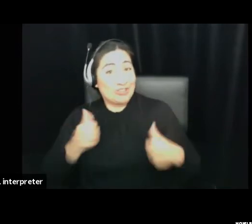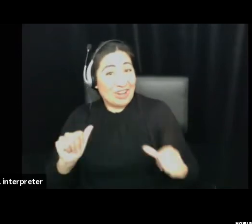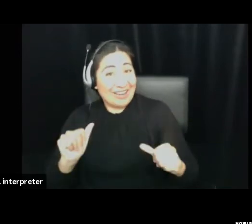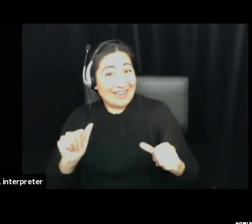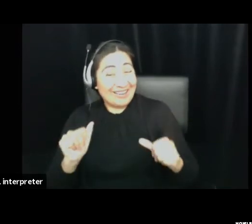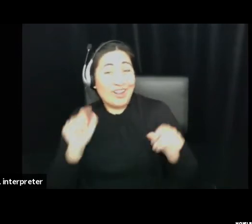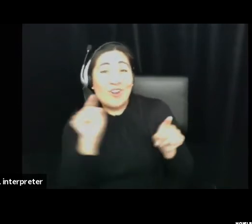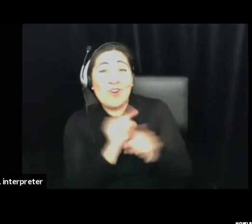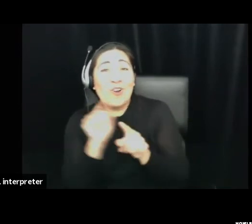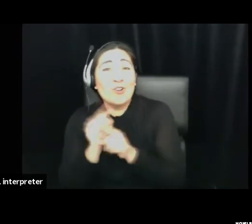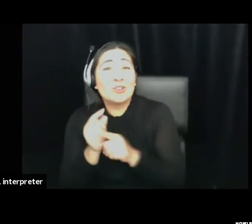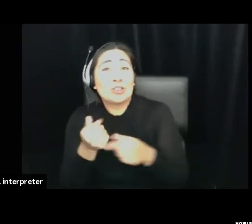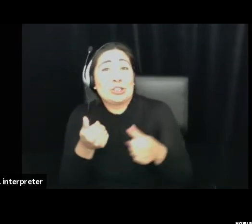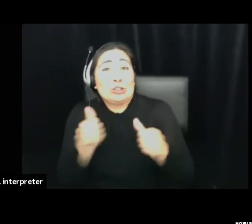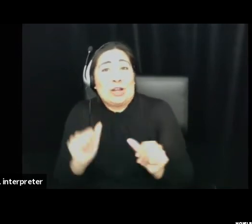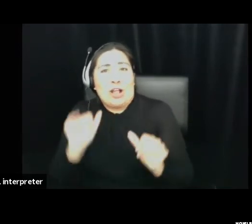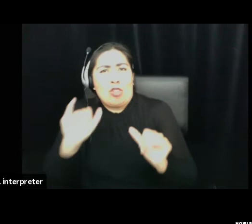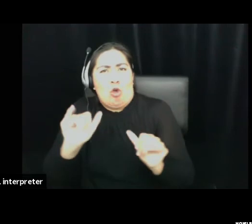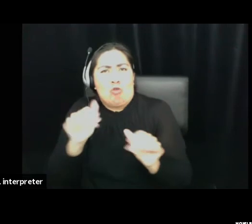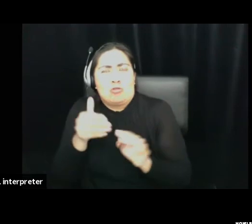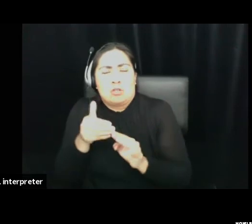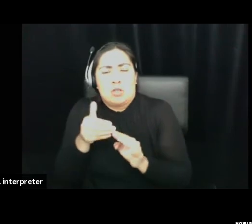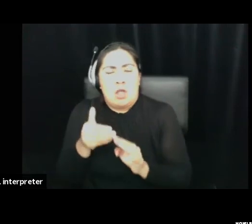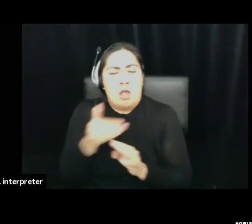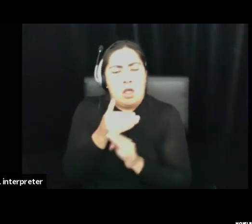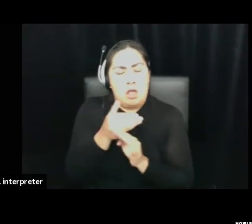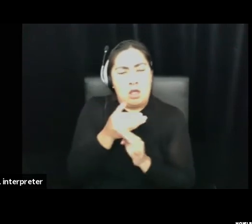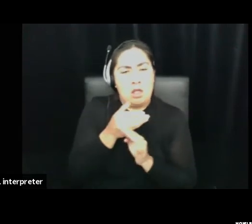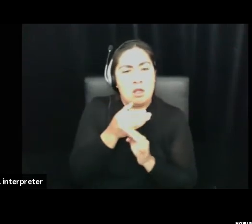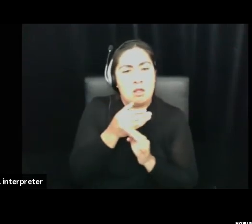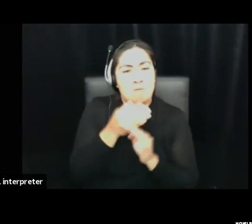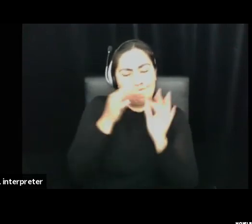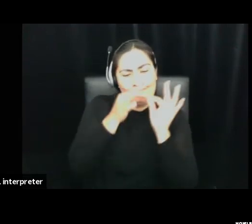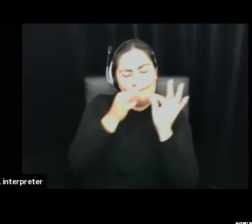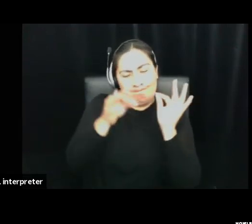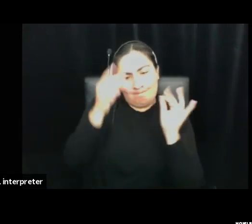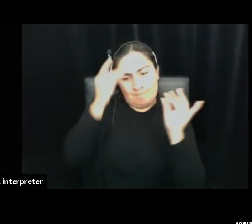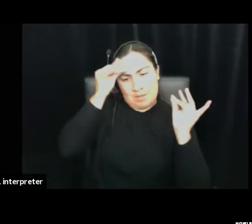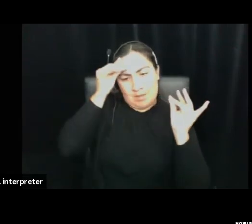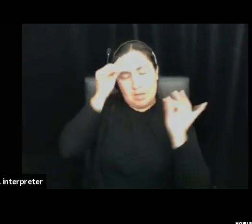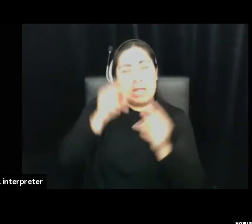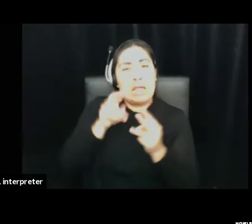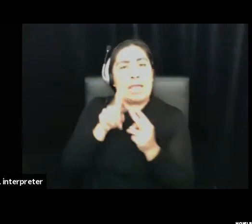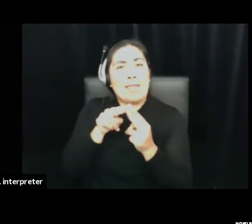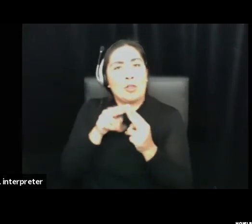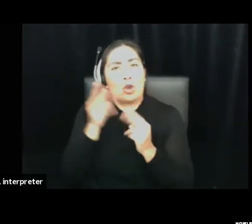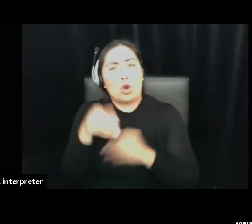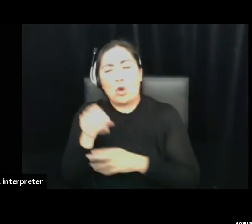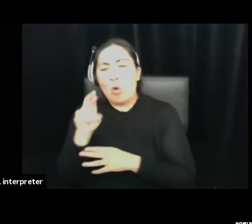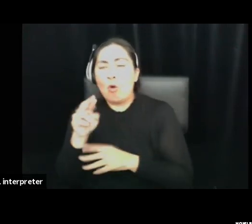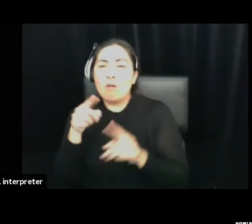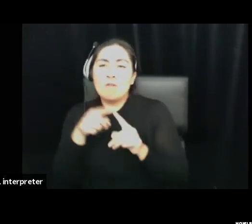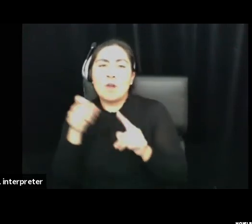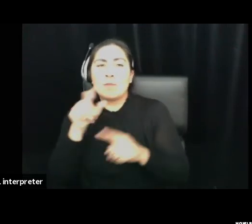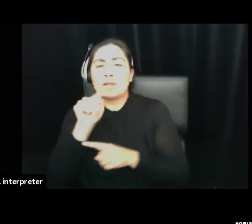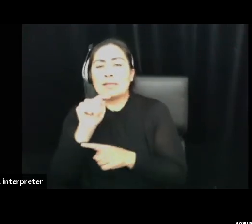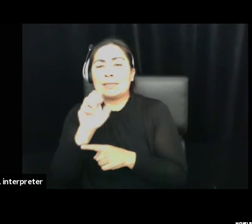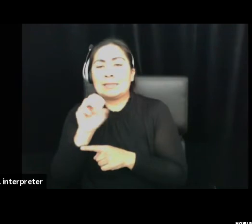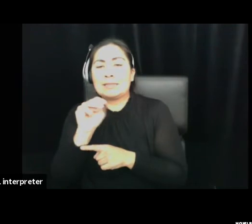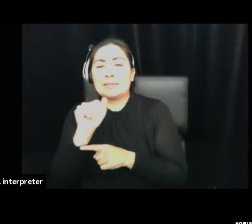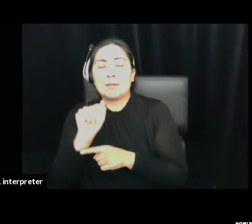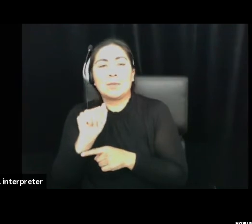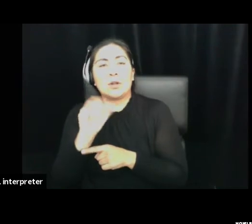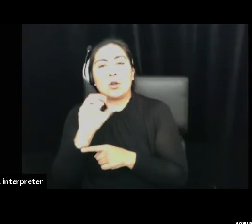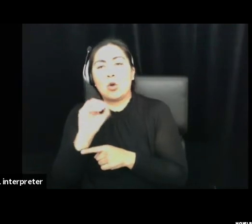these antidotes to either-or thinking from Tima Okun and Kenneth Jones's